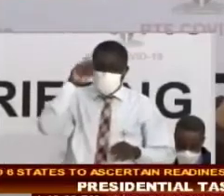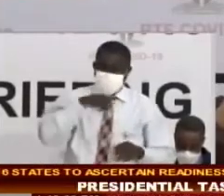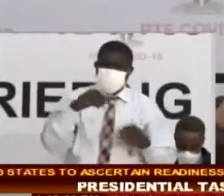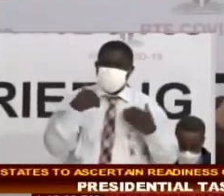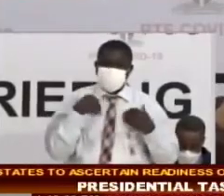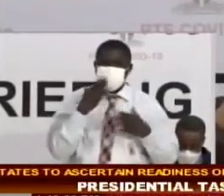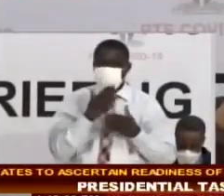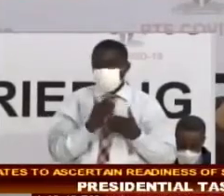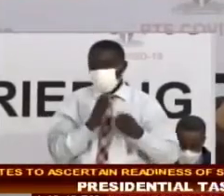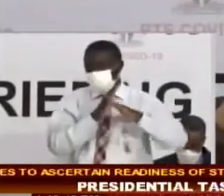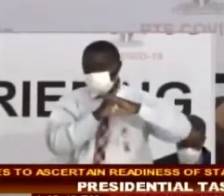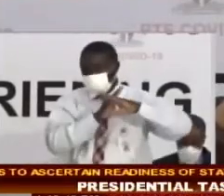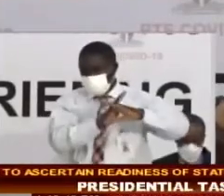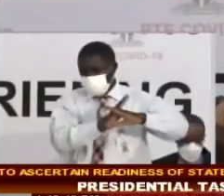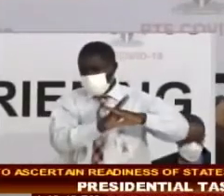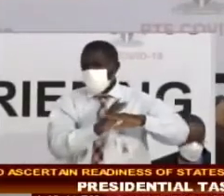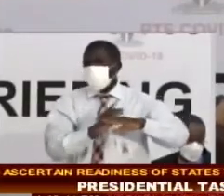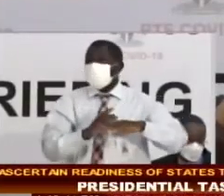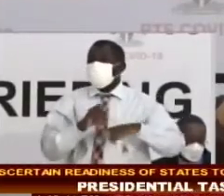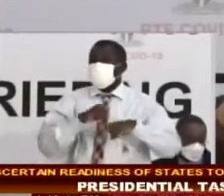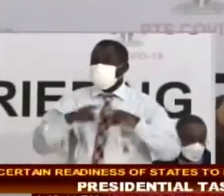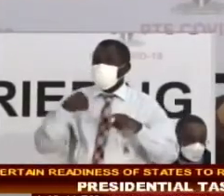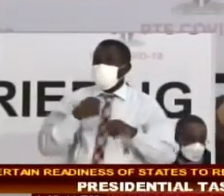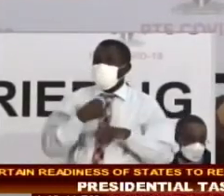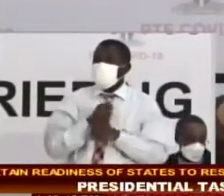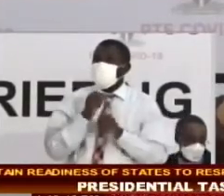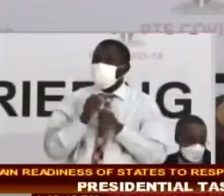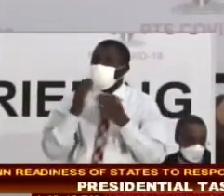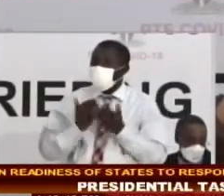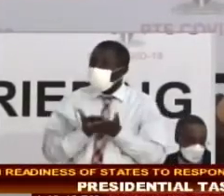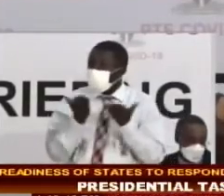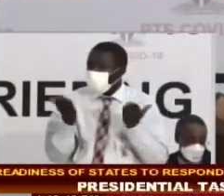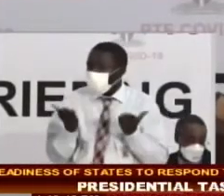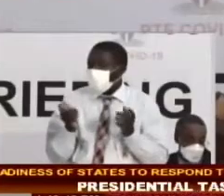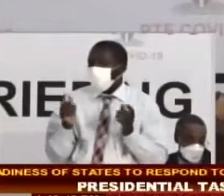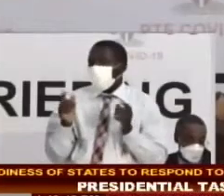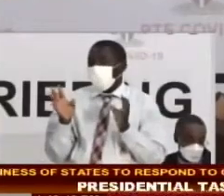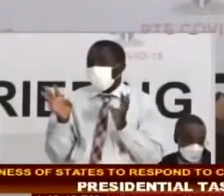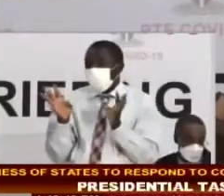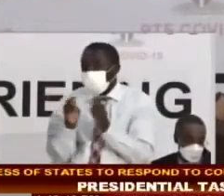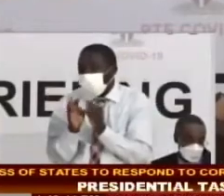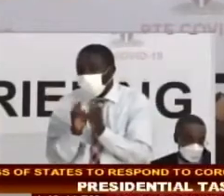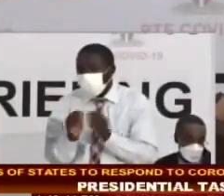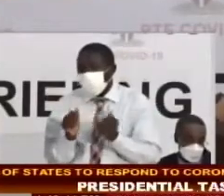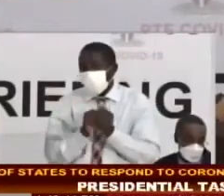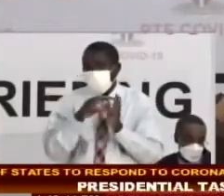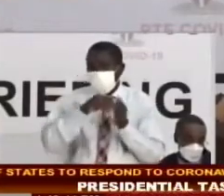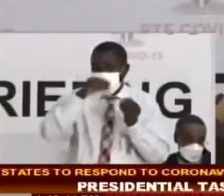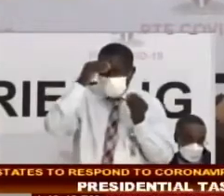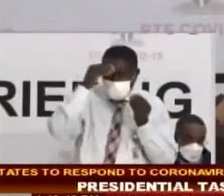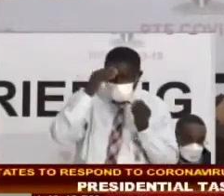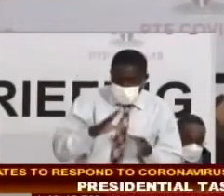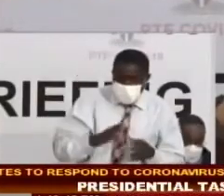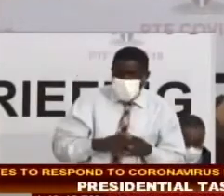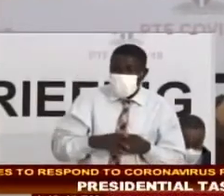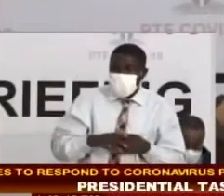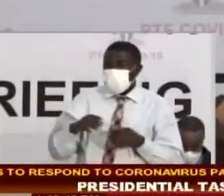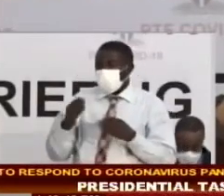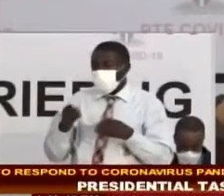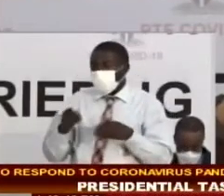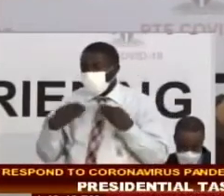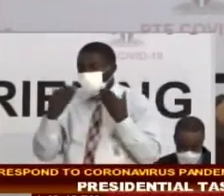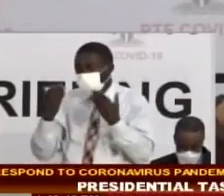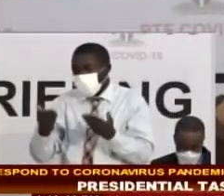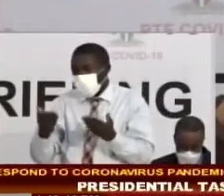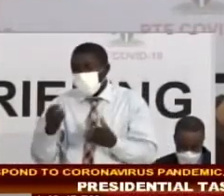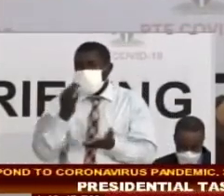buy-in. So we've made all the platforms available. We are meeting with SUBEBs regularly. We are providing financing. We are providing all the kind of,